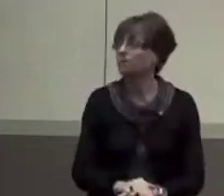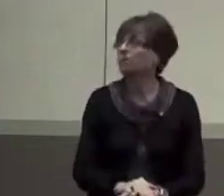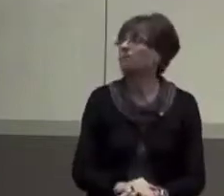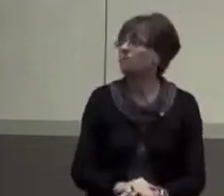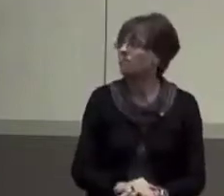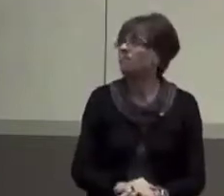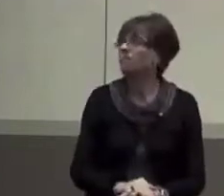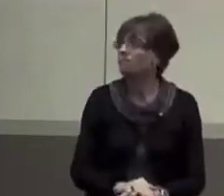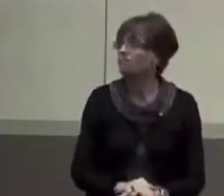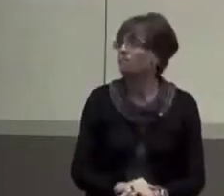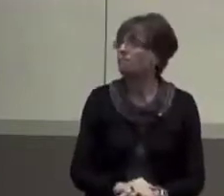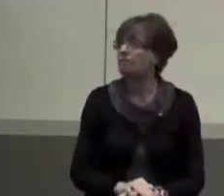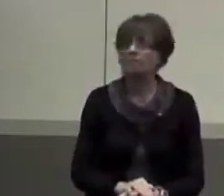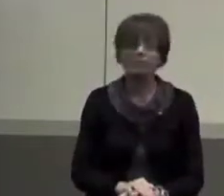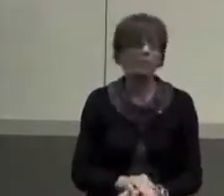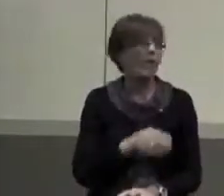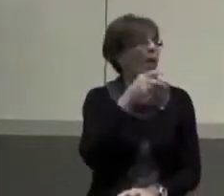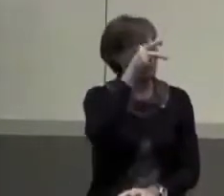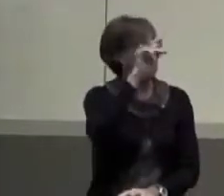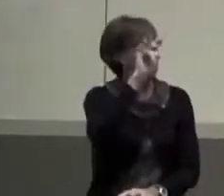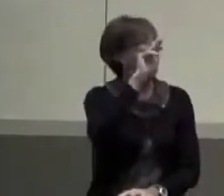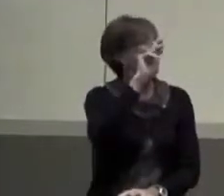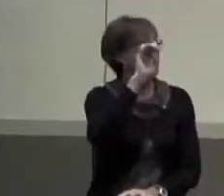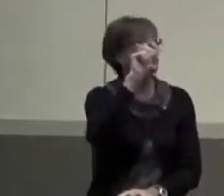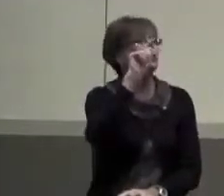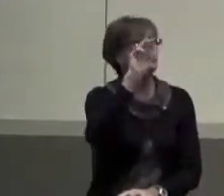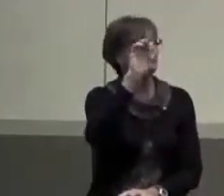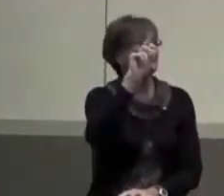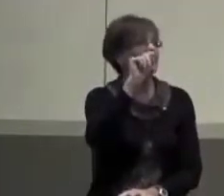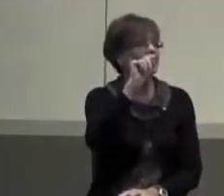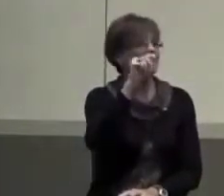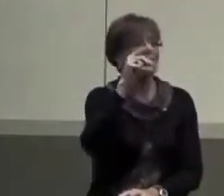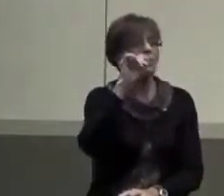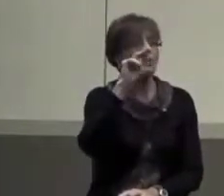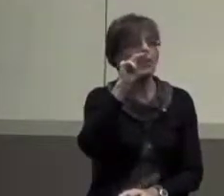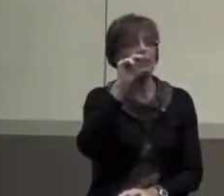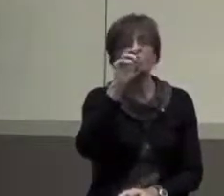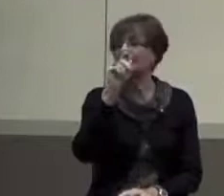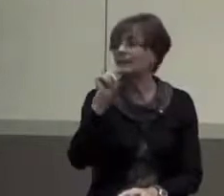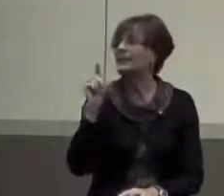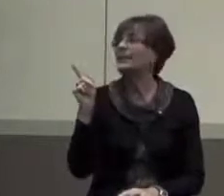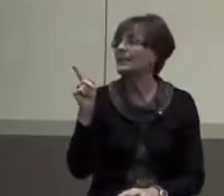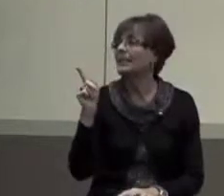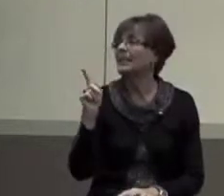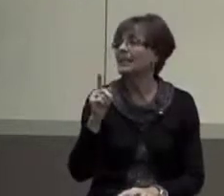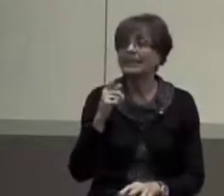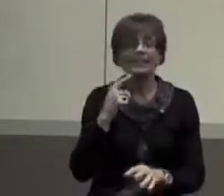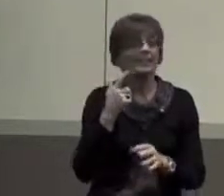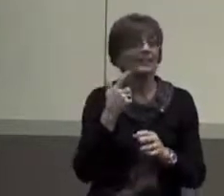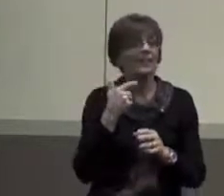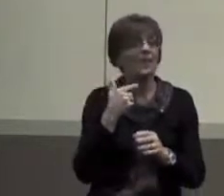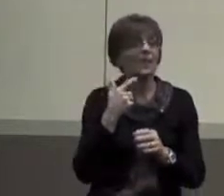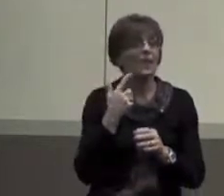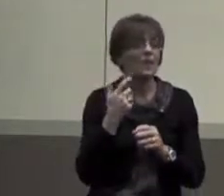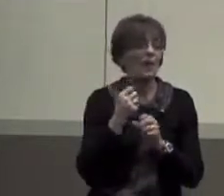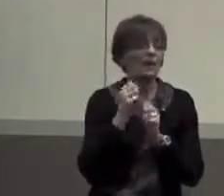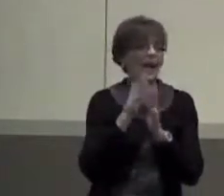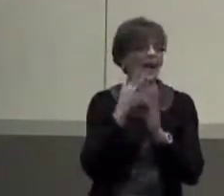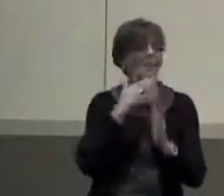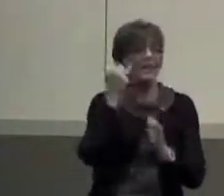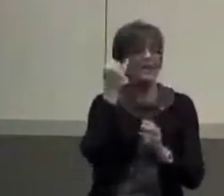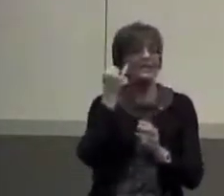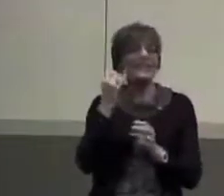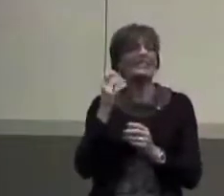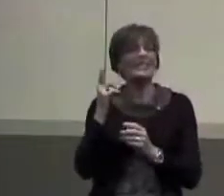fantastic. And I personally am not on it, but I get all my ideas from everybody else. Yeah, there are a lot of